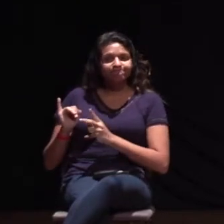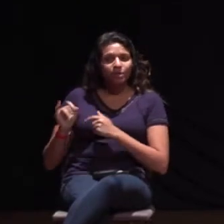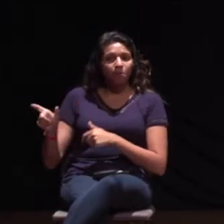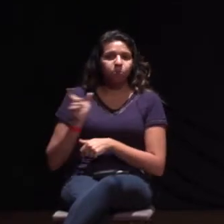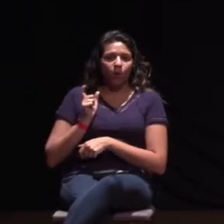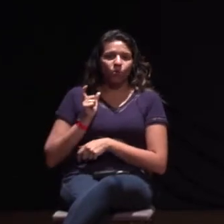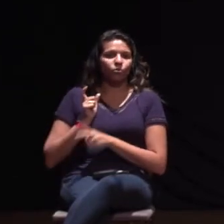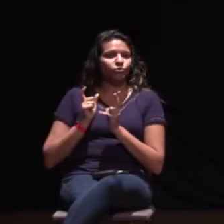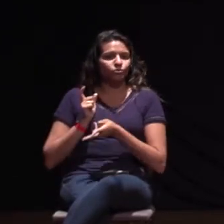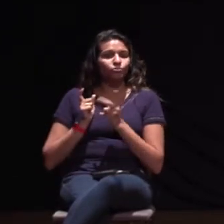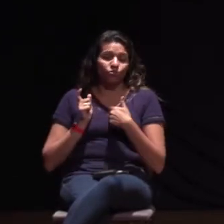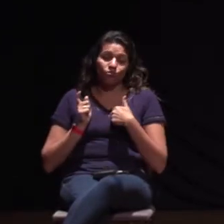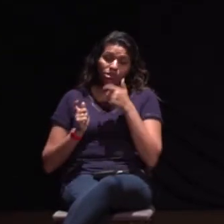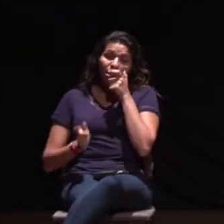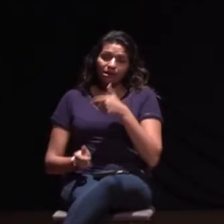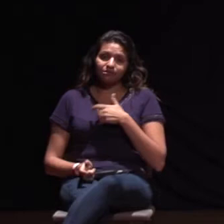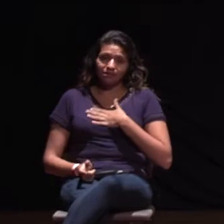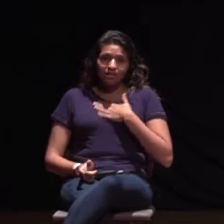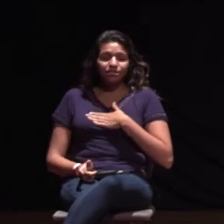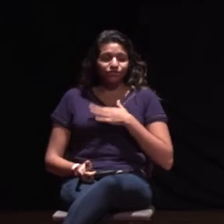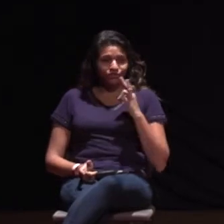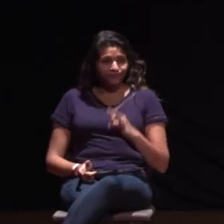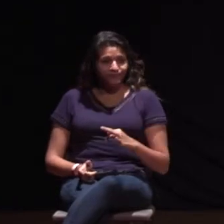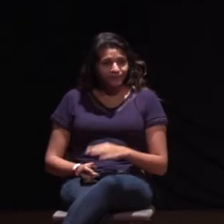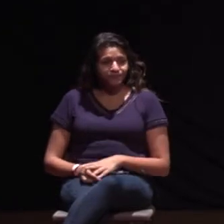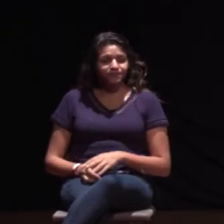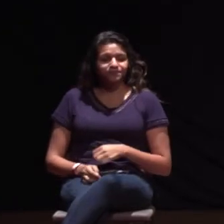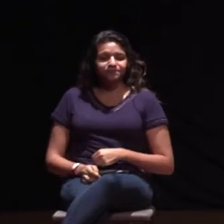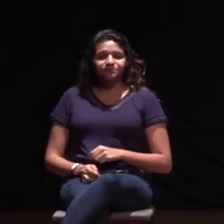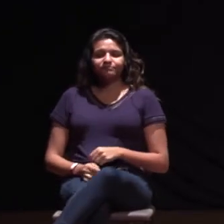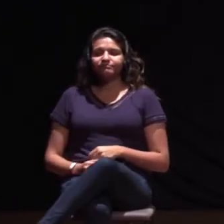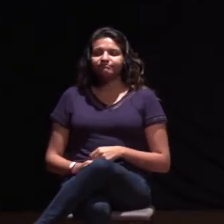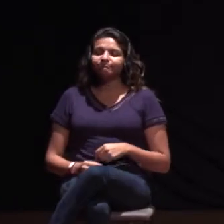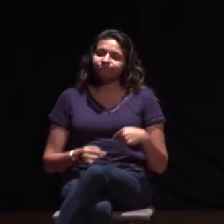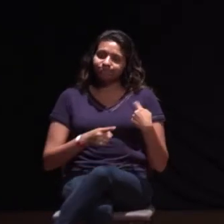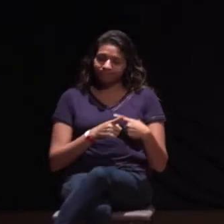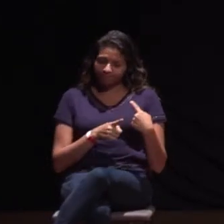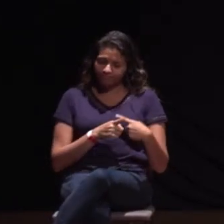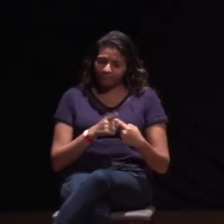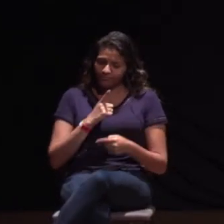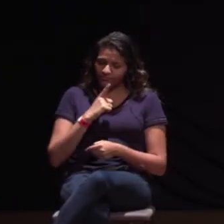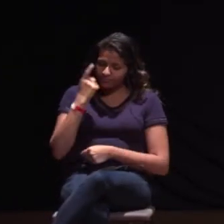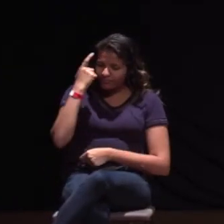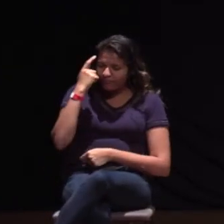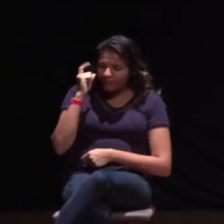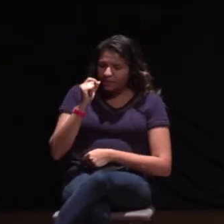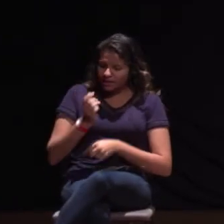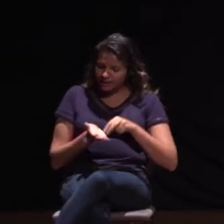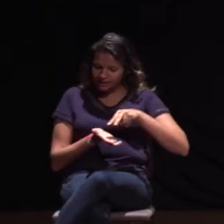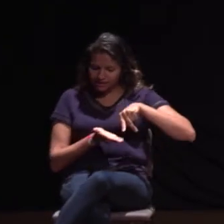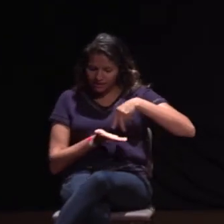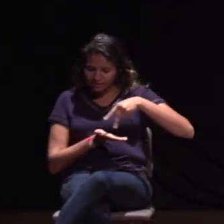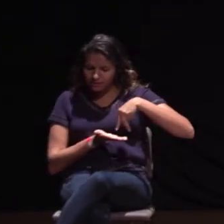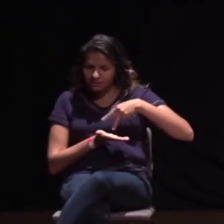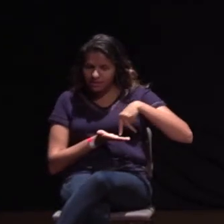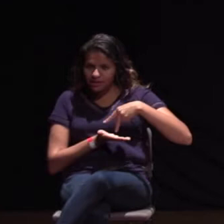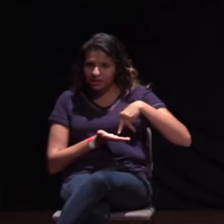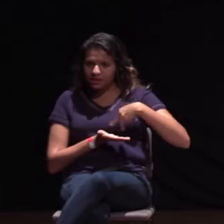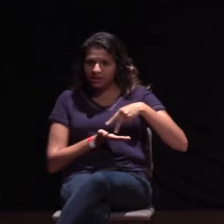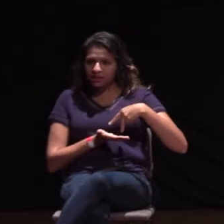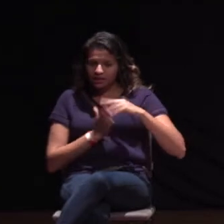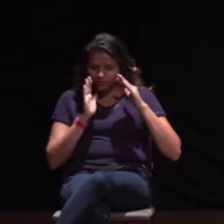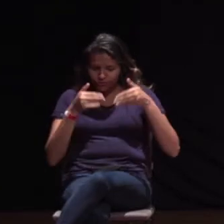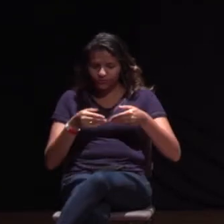think about bringing dancing within the onset of the museum, well, one goes against what the museum is there to do, which